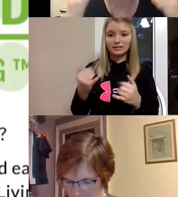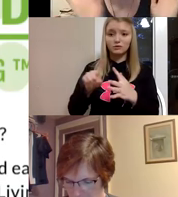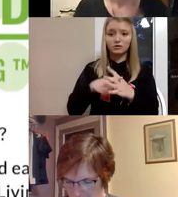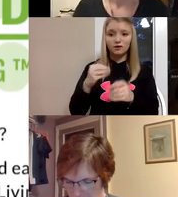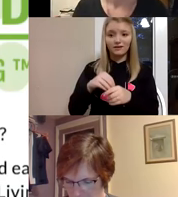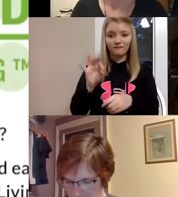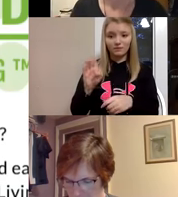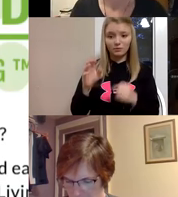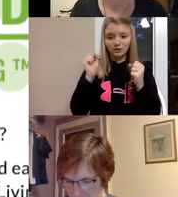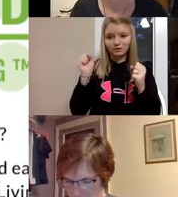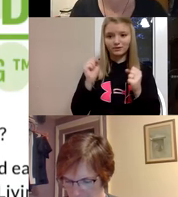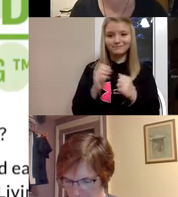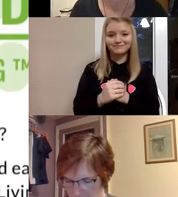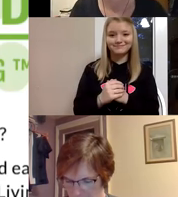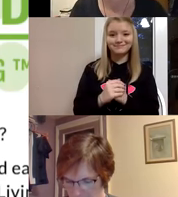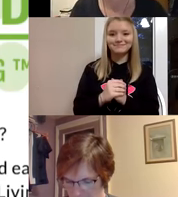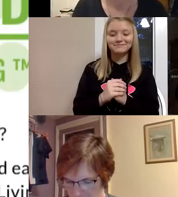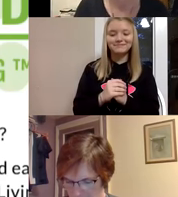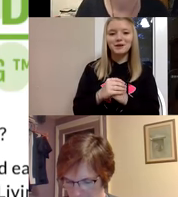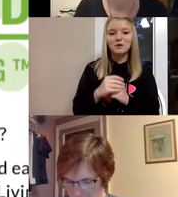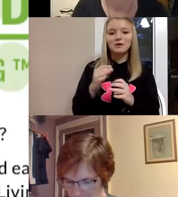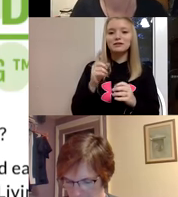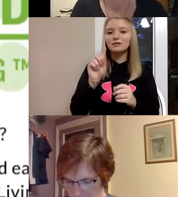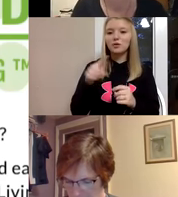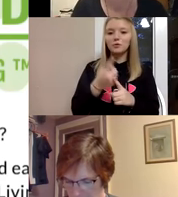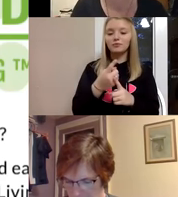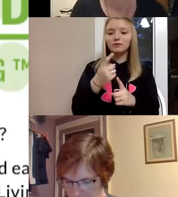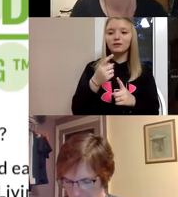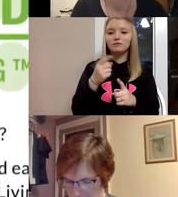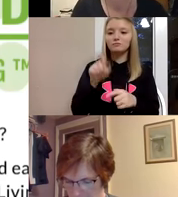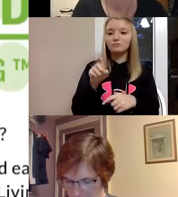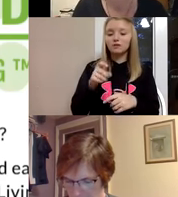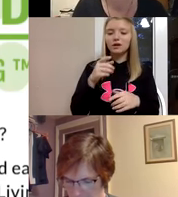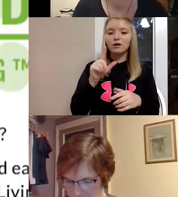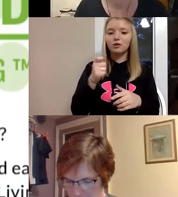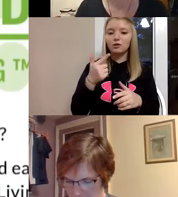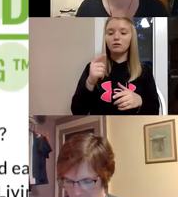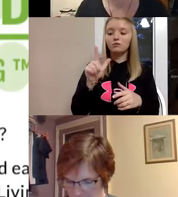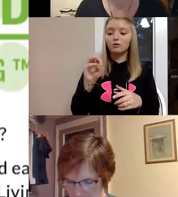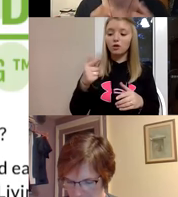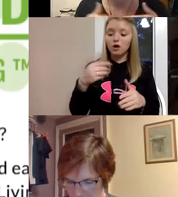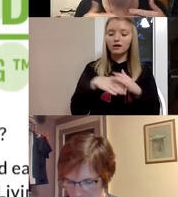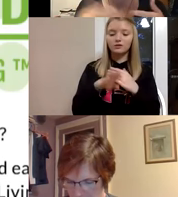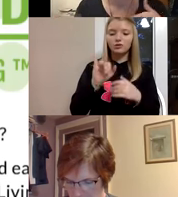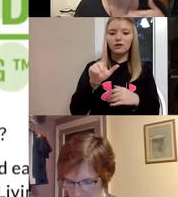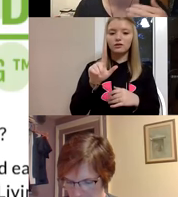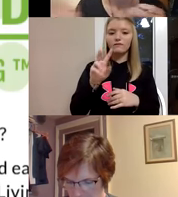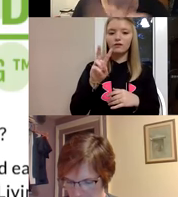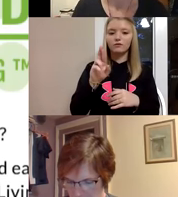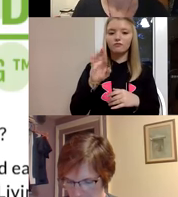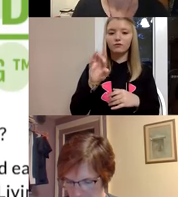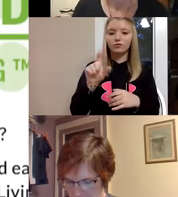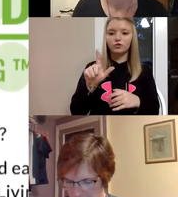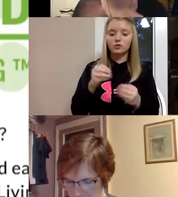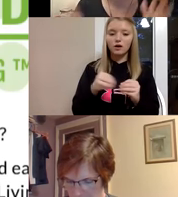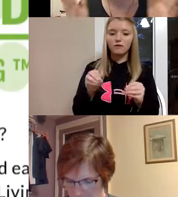Woo-hoo. So simply log into your Young Living virtual office and add your CBD that you want to your order.